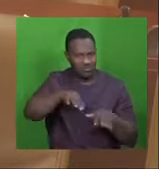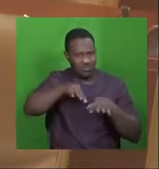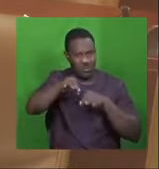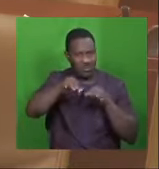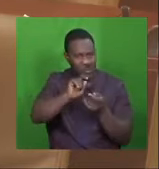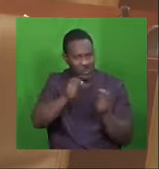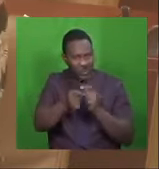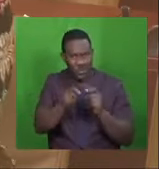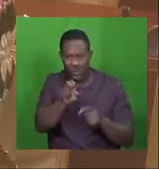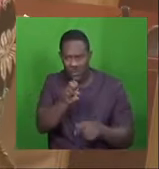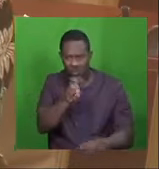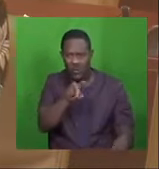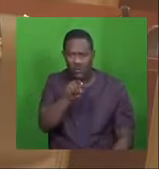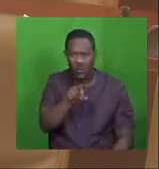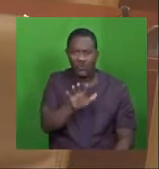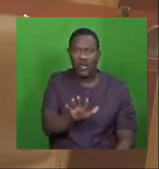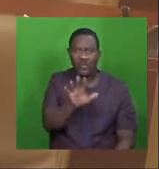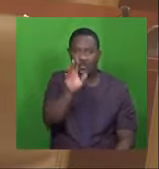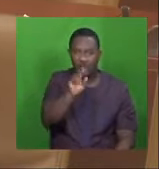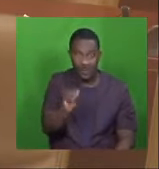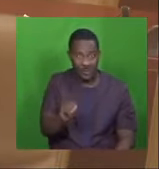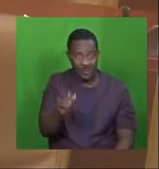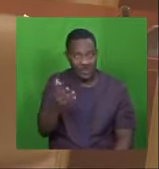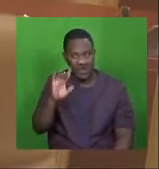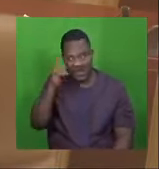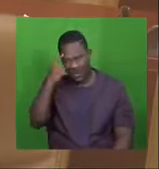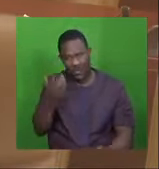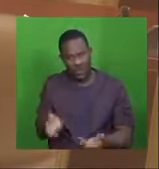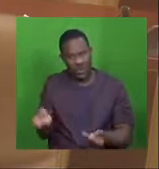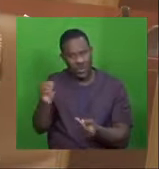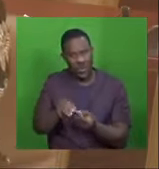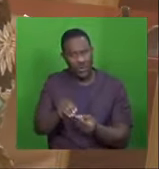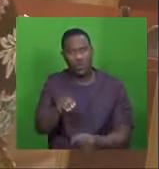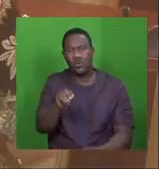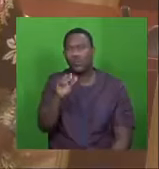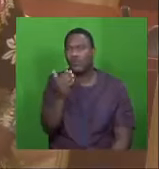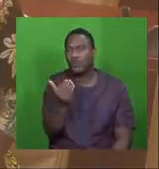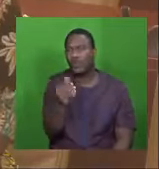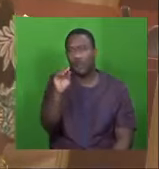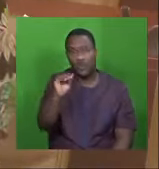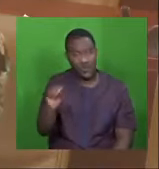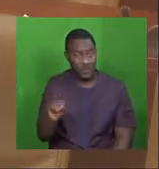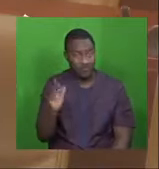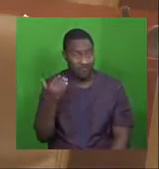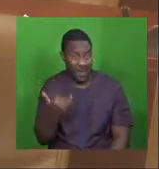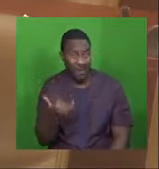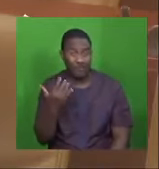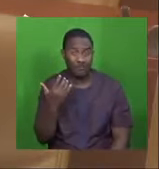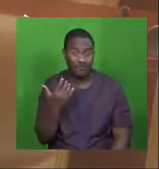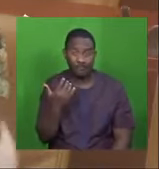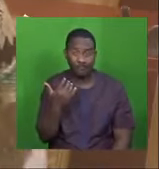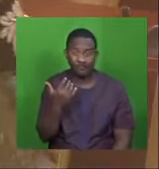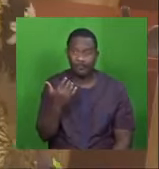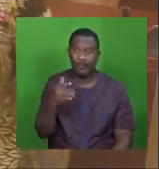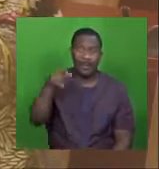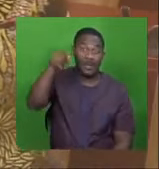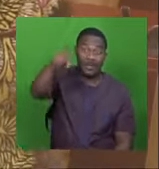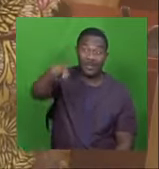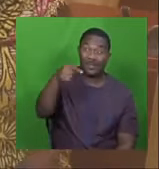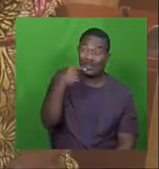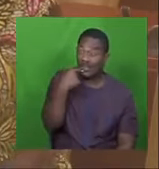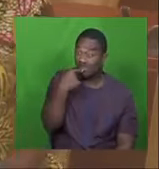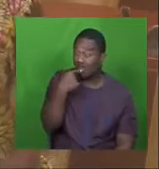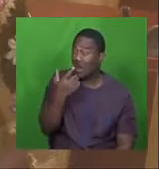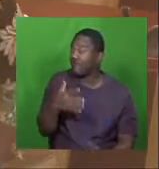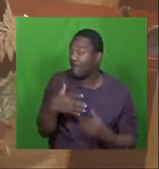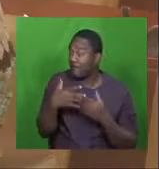see that it is 12.5%, and government is seeking to increase it by 2.5%, making it 15%. Mr. Speaker, my colleague on the other side spoke